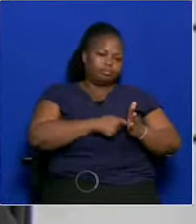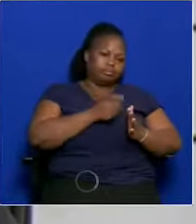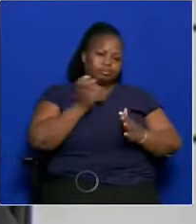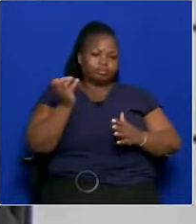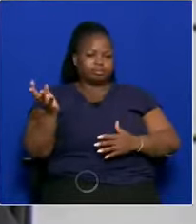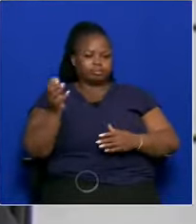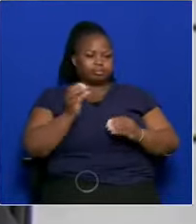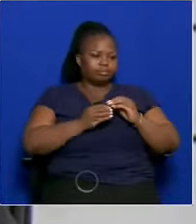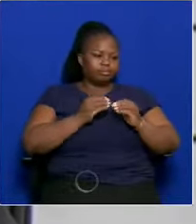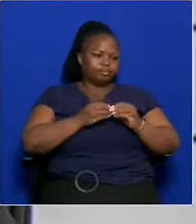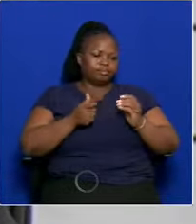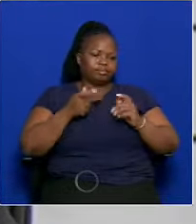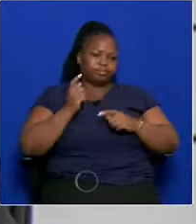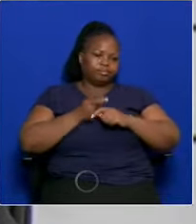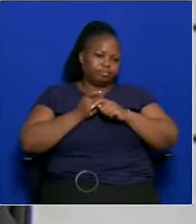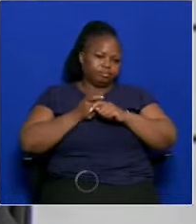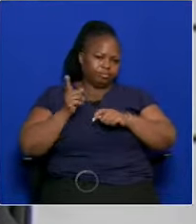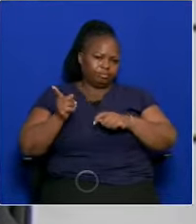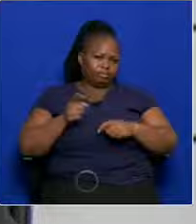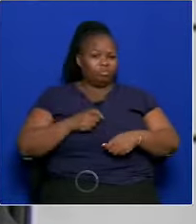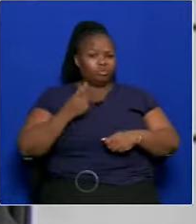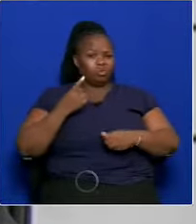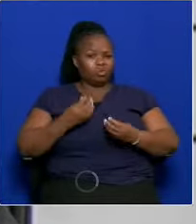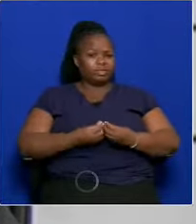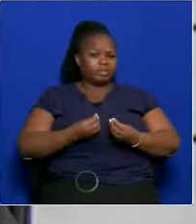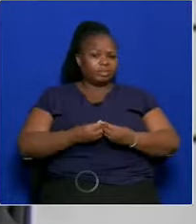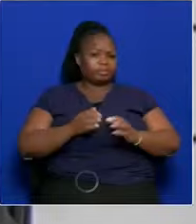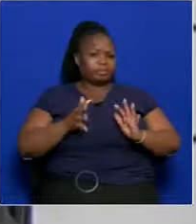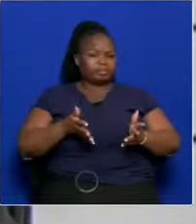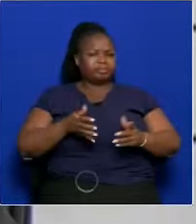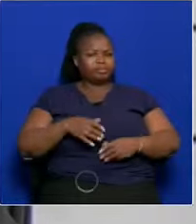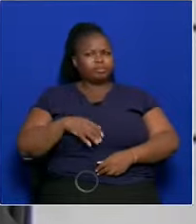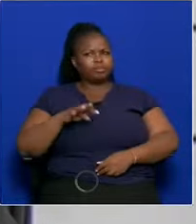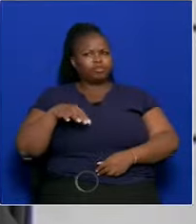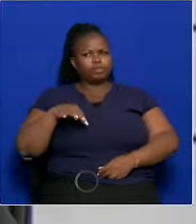was outstanding, which cost 14, was